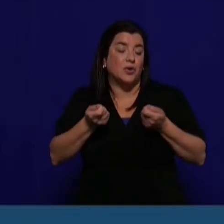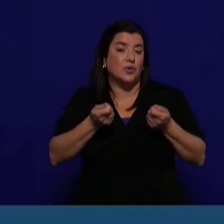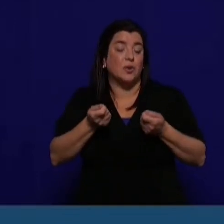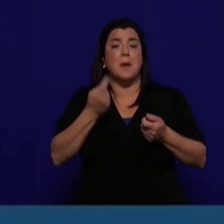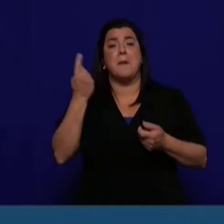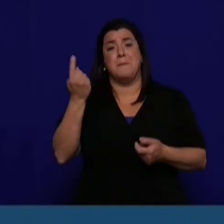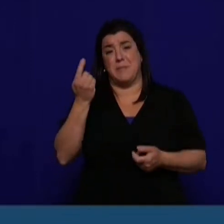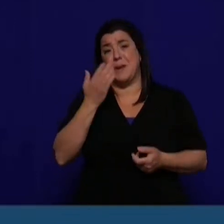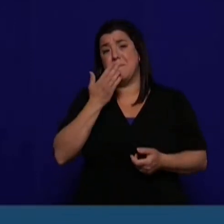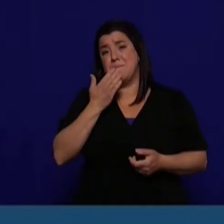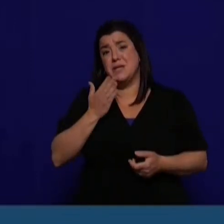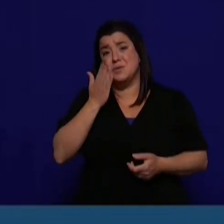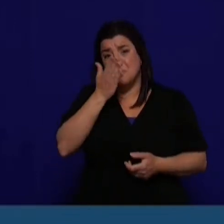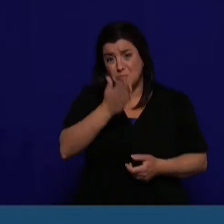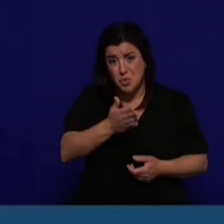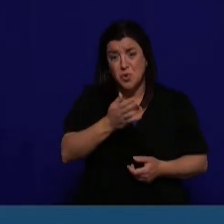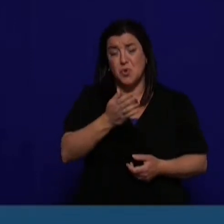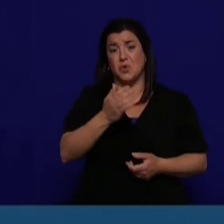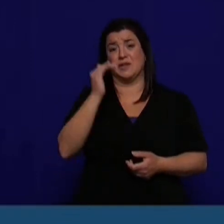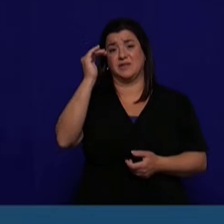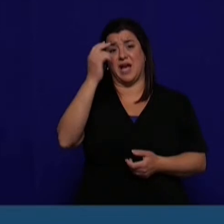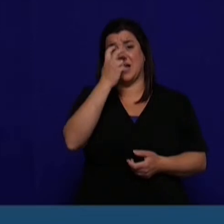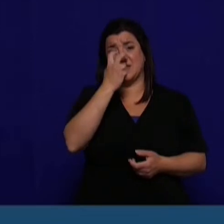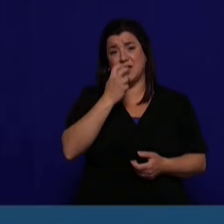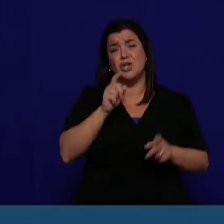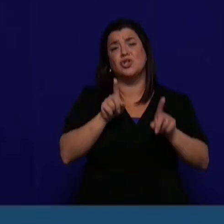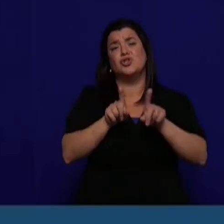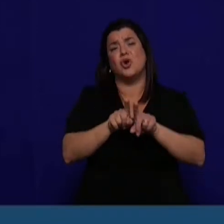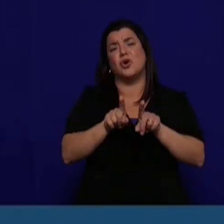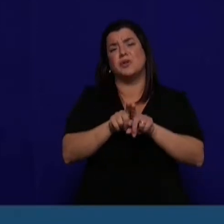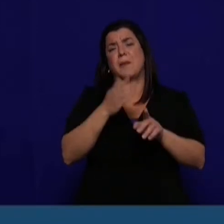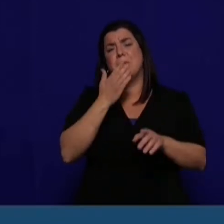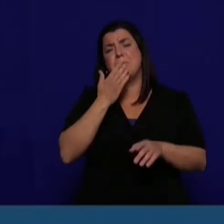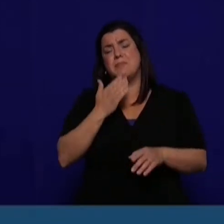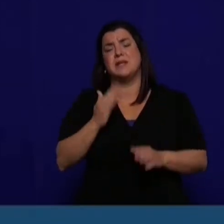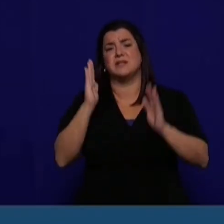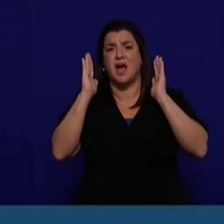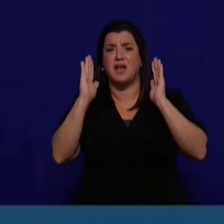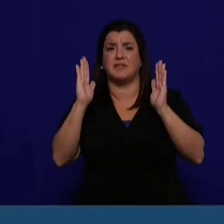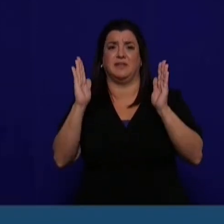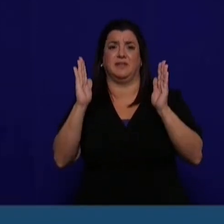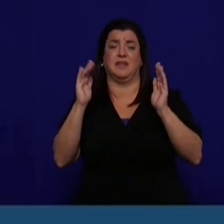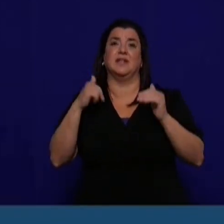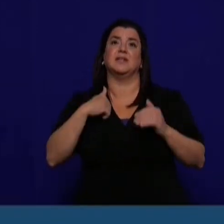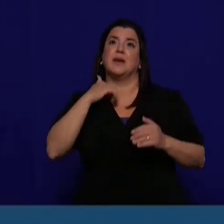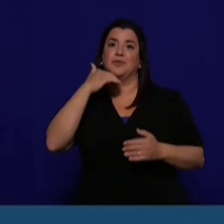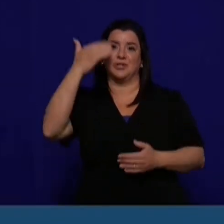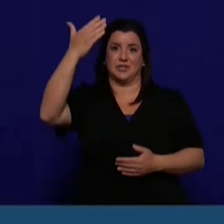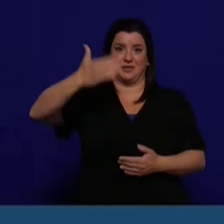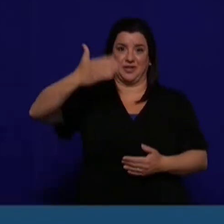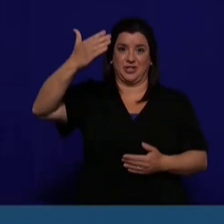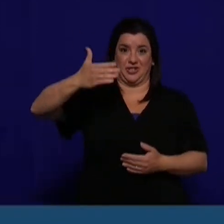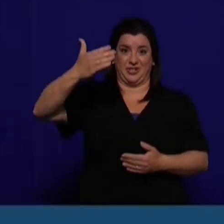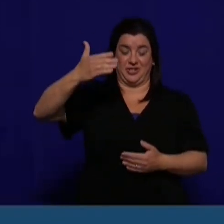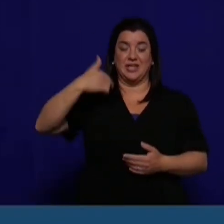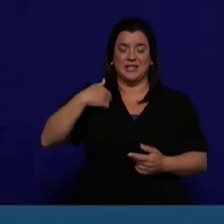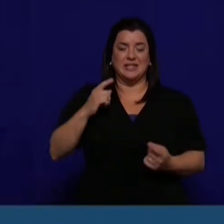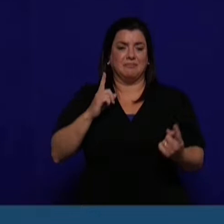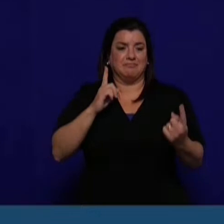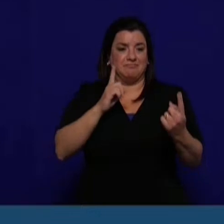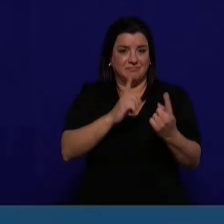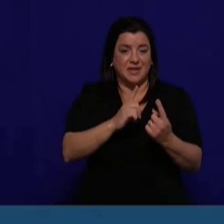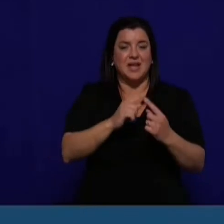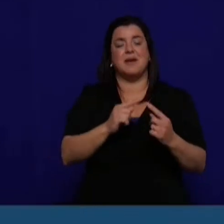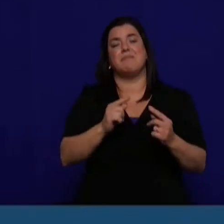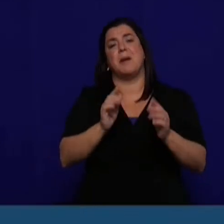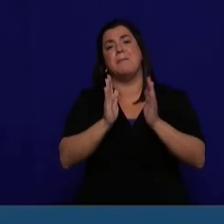li ħajkunu qegħdin iżuru lill-anzjani issa mhux wara l-perspex immanka qrib tal-persuni, però xorta